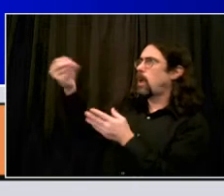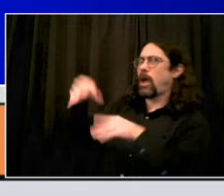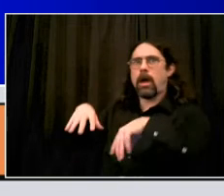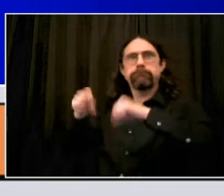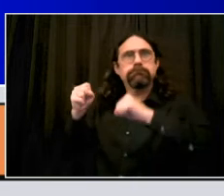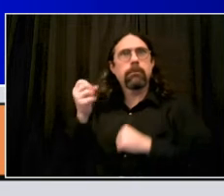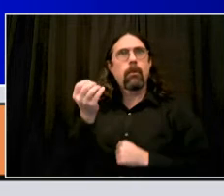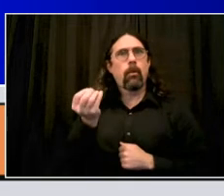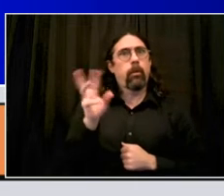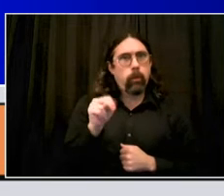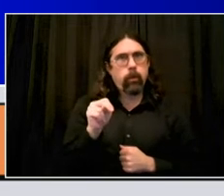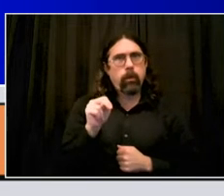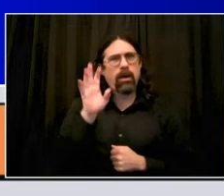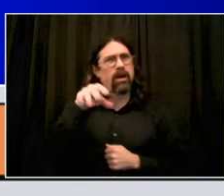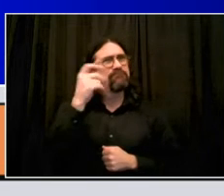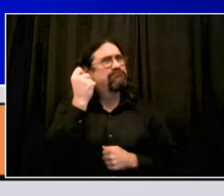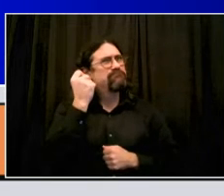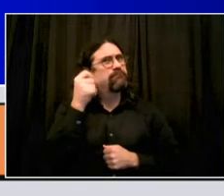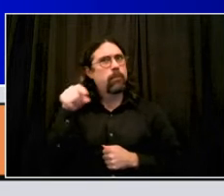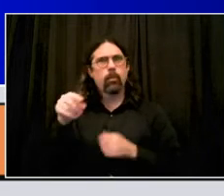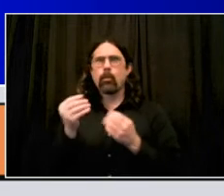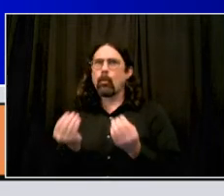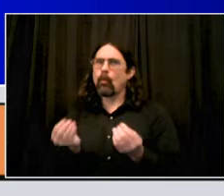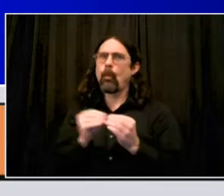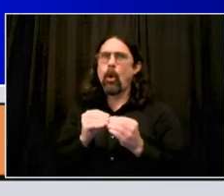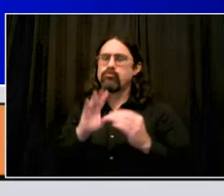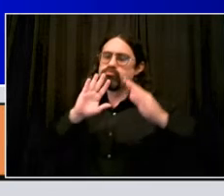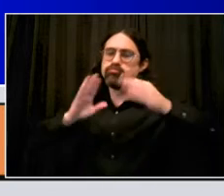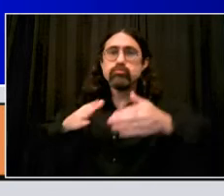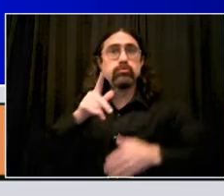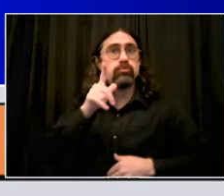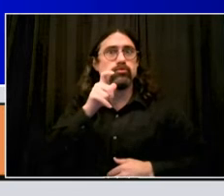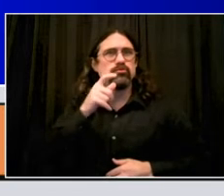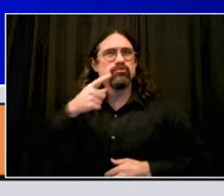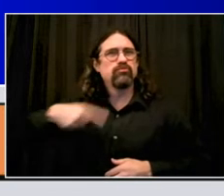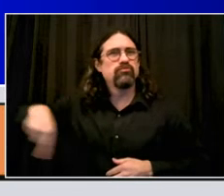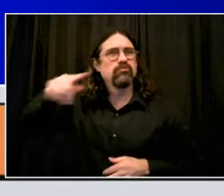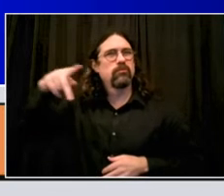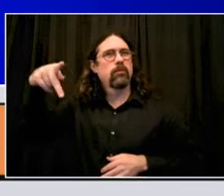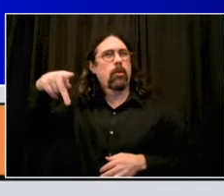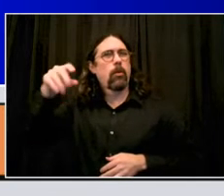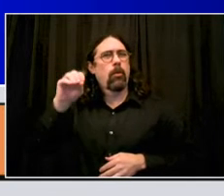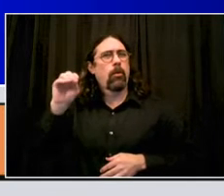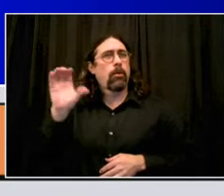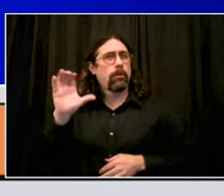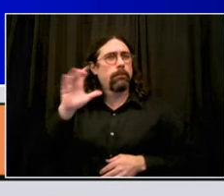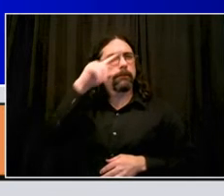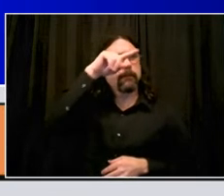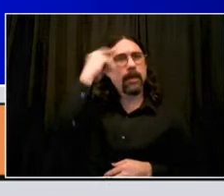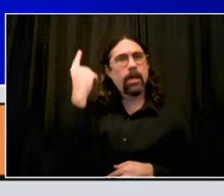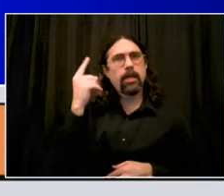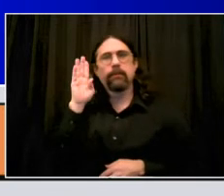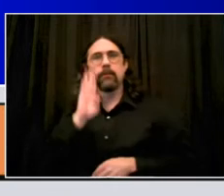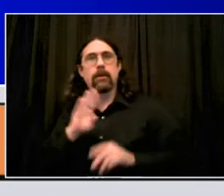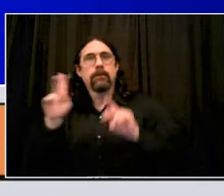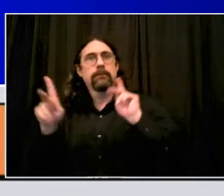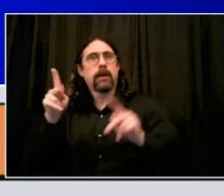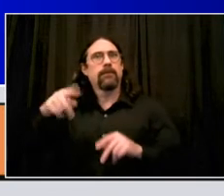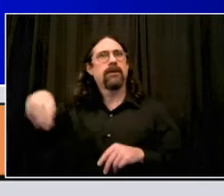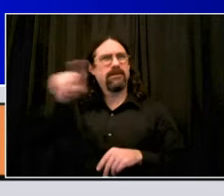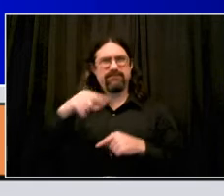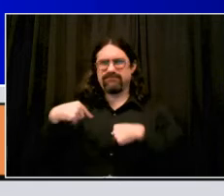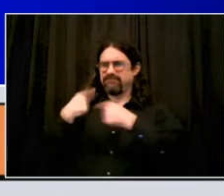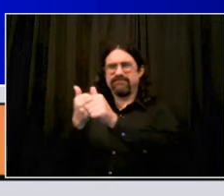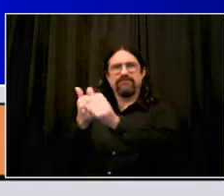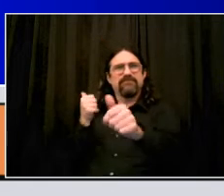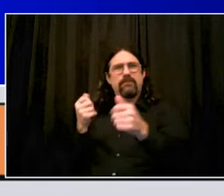literally changing the rules of the game. And the city right there supporting this effort every step of the way. And we know what it